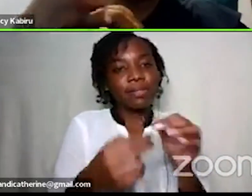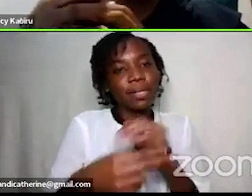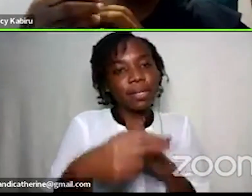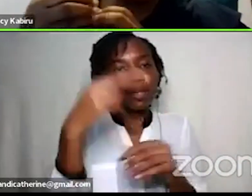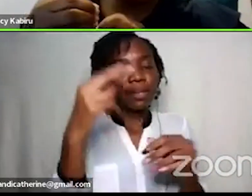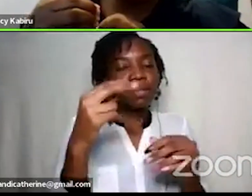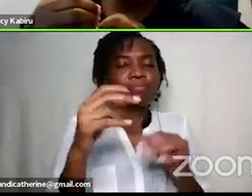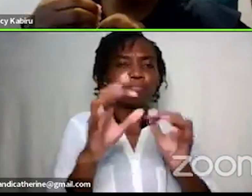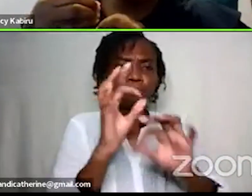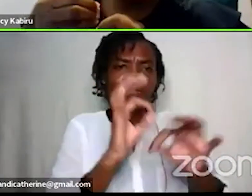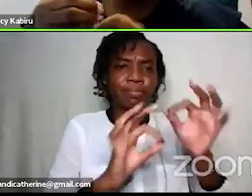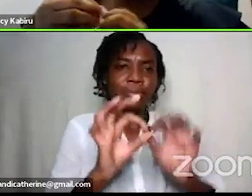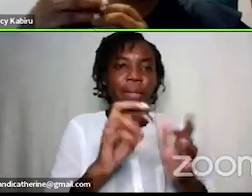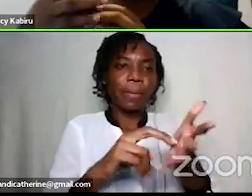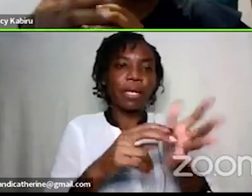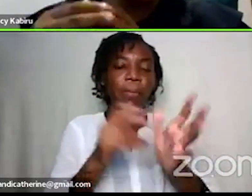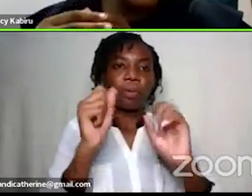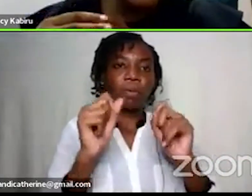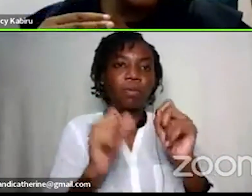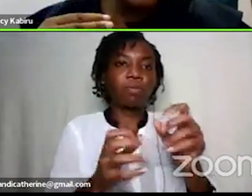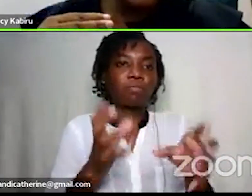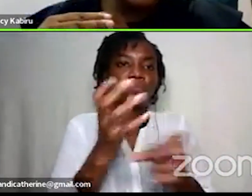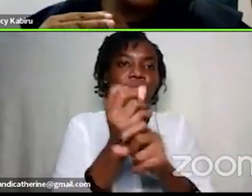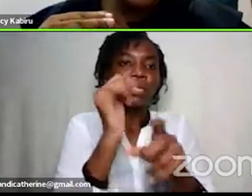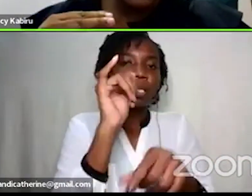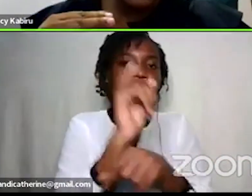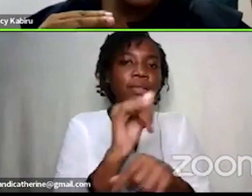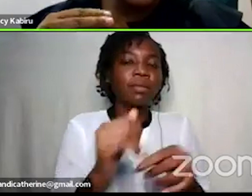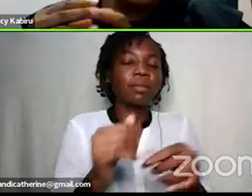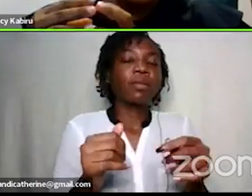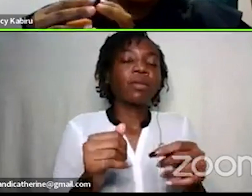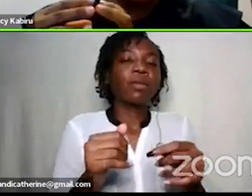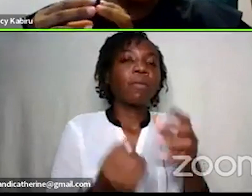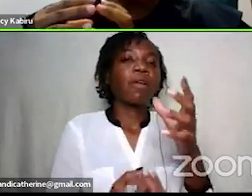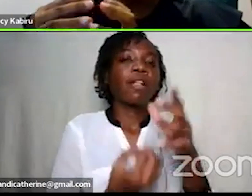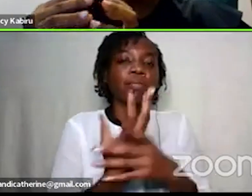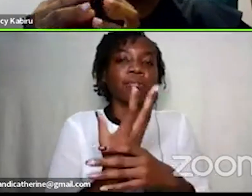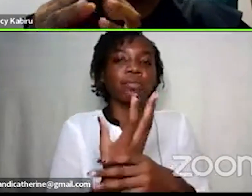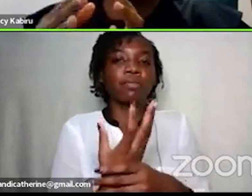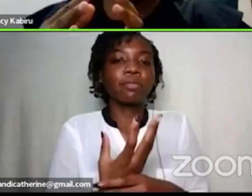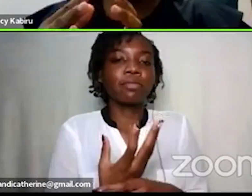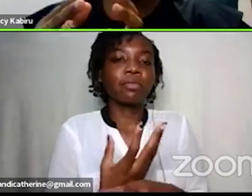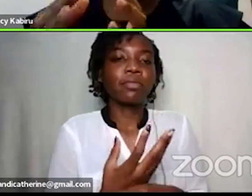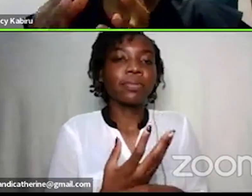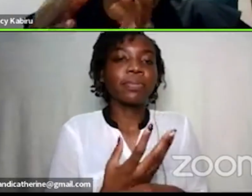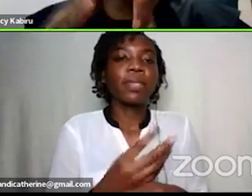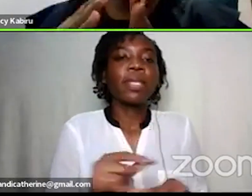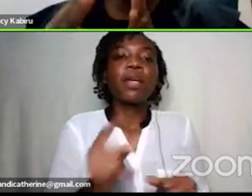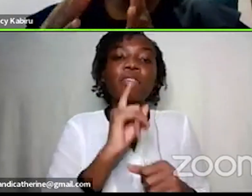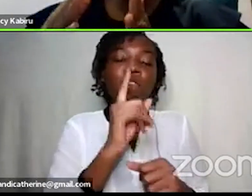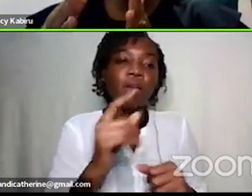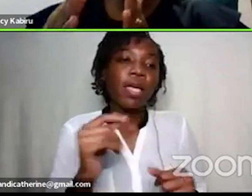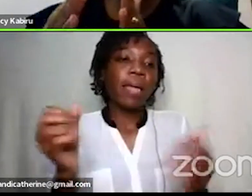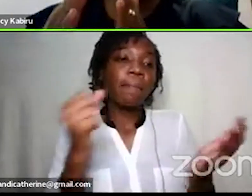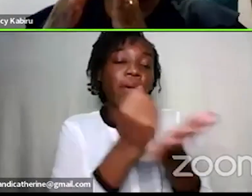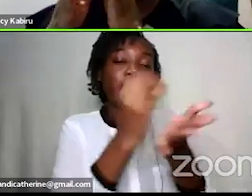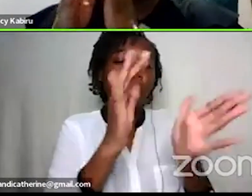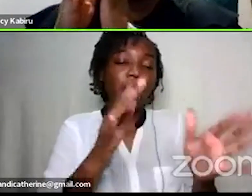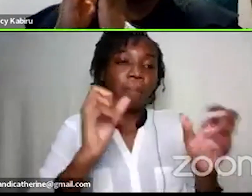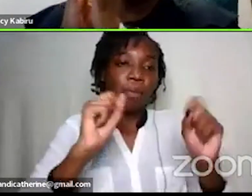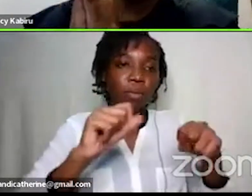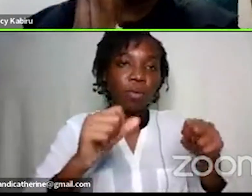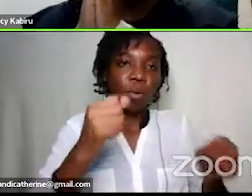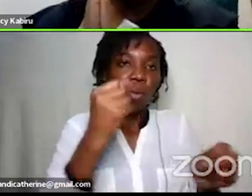be able to tap on that productivity, okay? So employers can work with